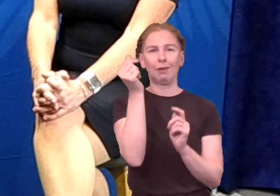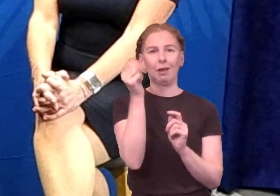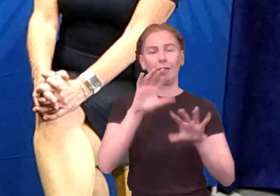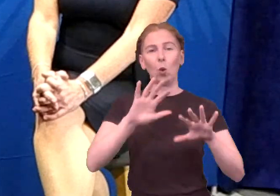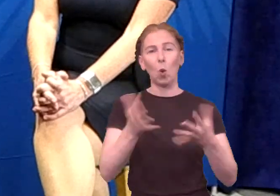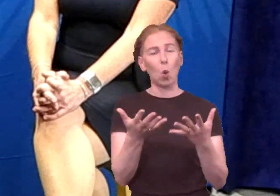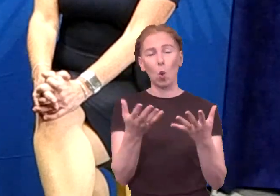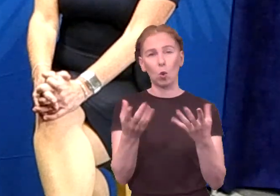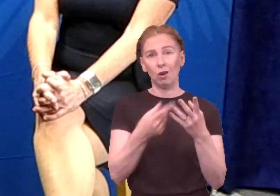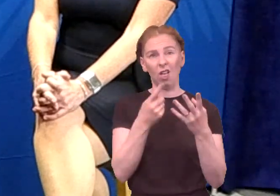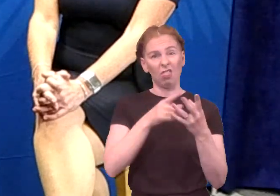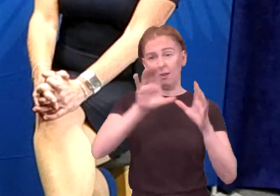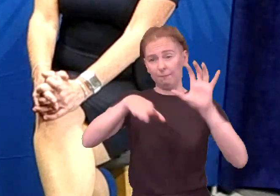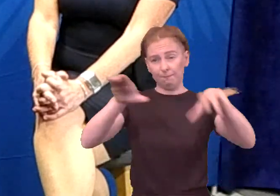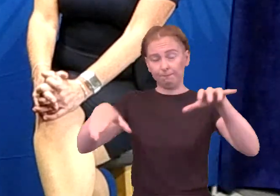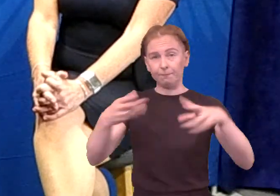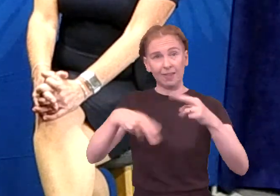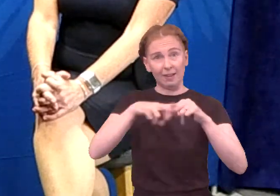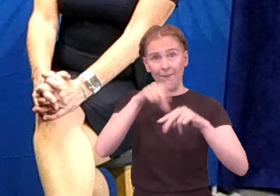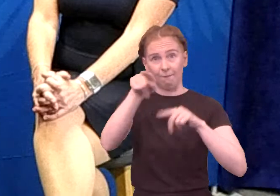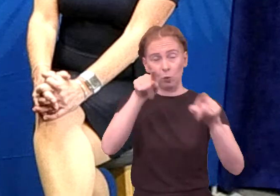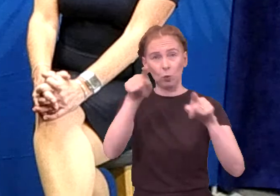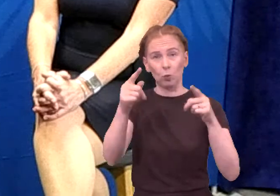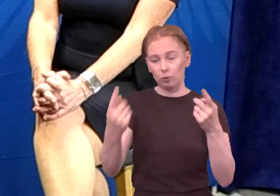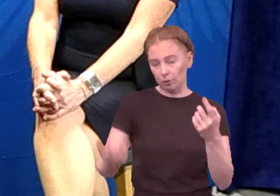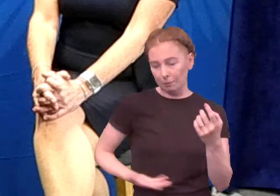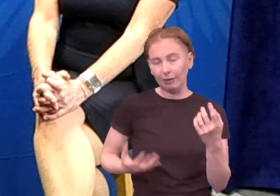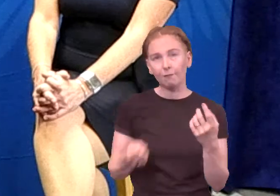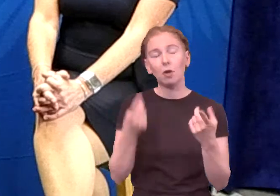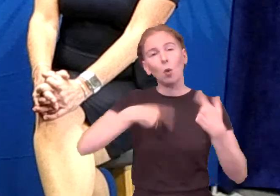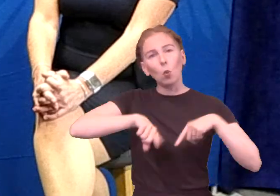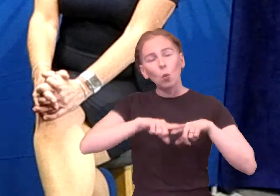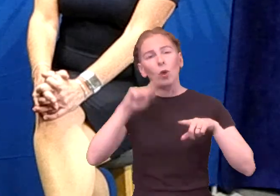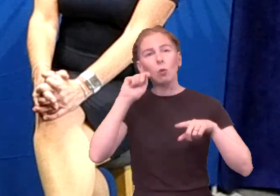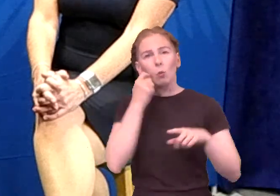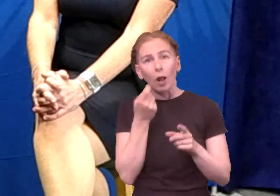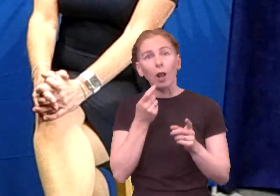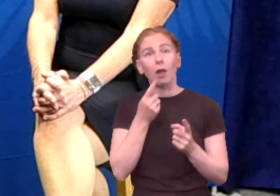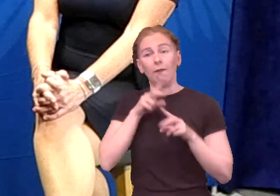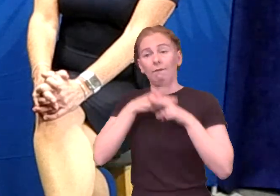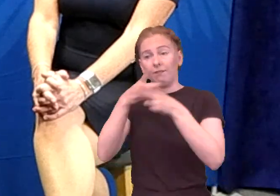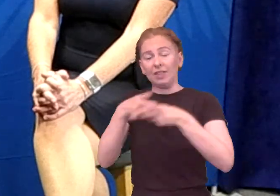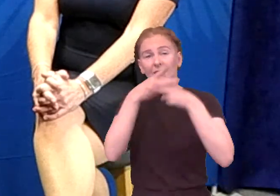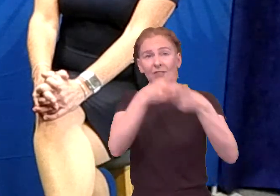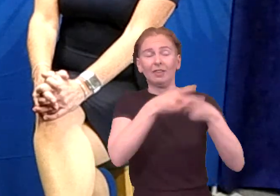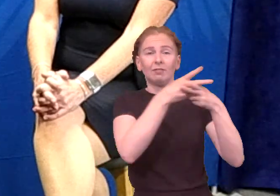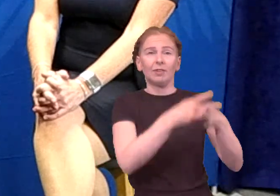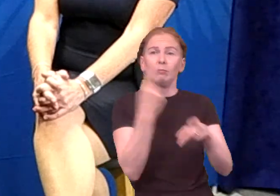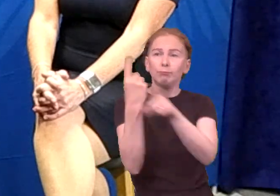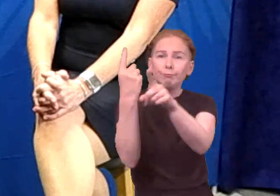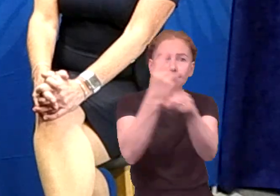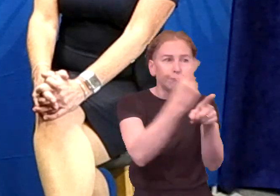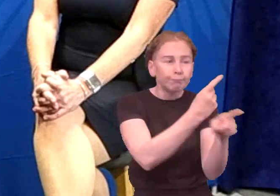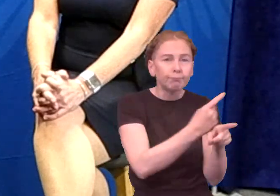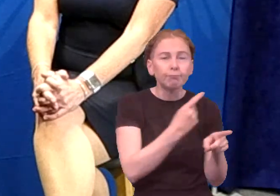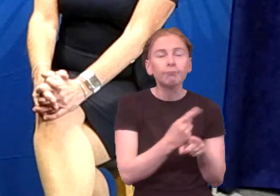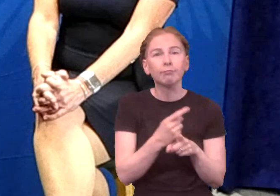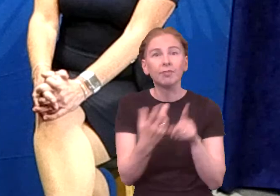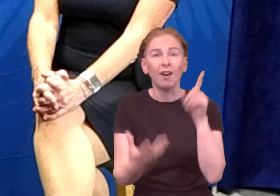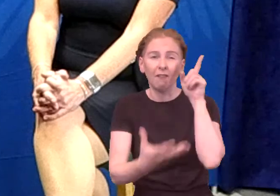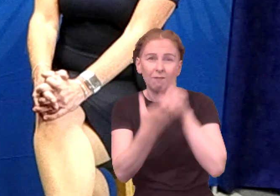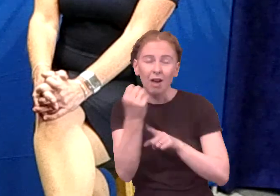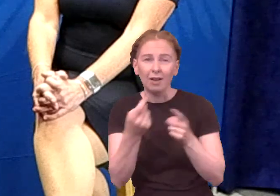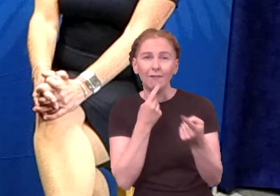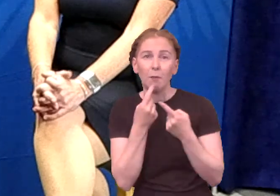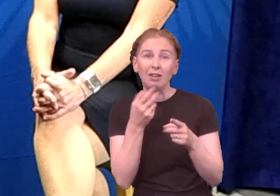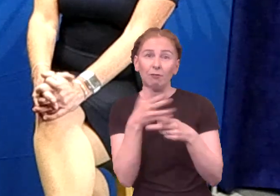on those signs to look out for, knowing that those are going to be hubs for this kind of activity. And I'm really pleased we always get a really